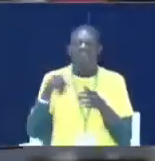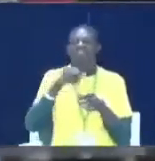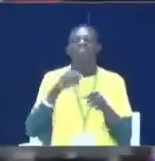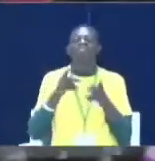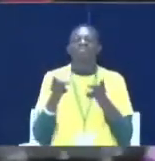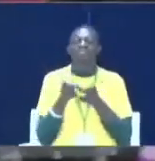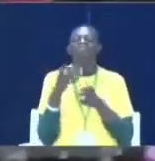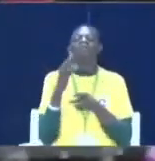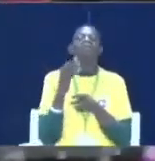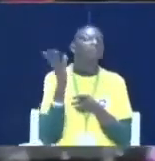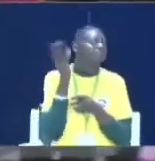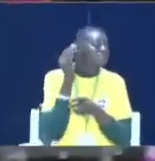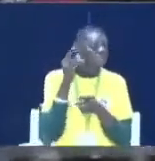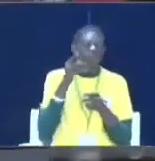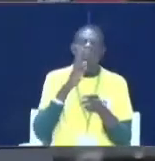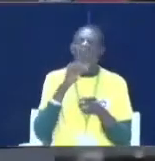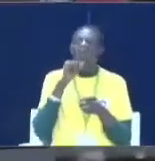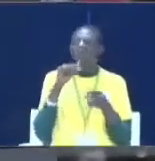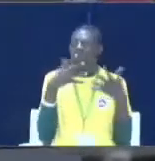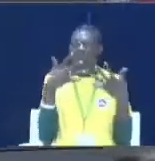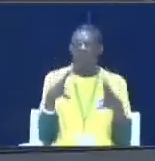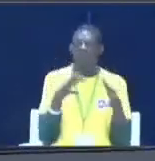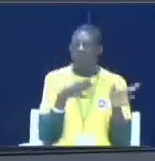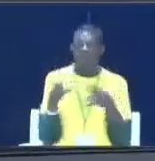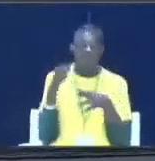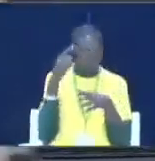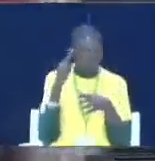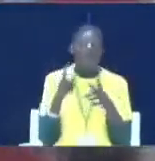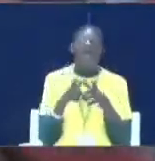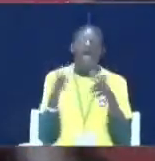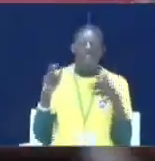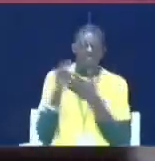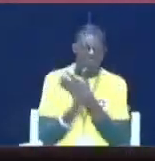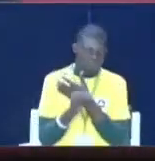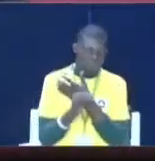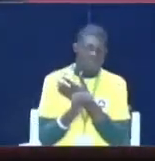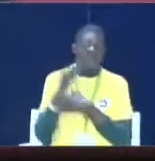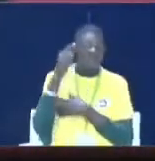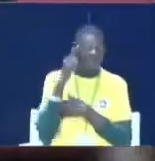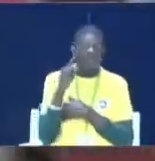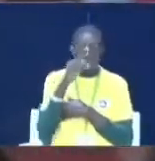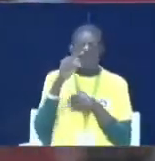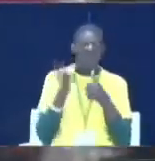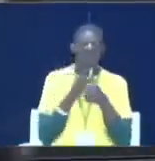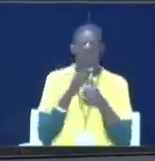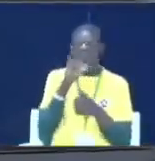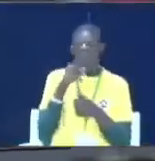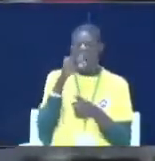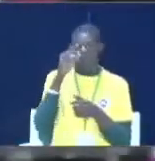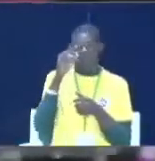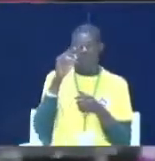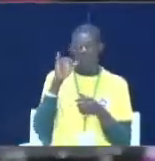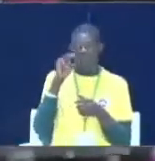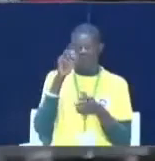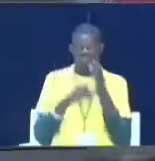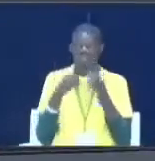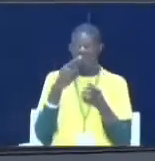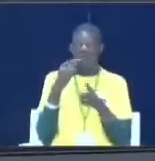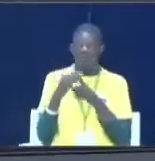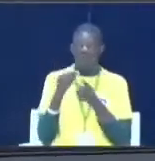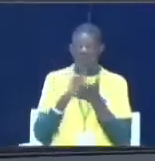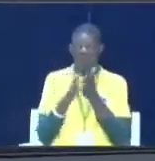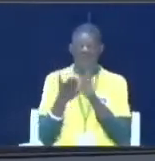you are not ready for enlargement. The Bible told us, 1 John chapter 1, verse 1. 1 John chapter 1, verse 1. He said, the one that has been from the